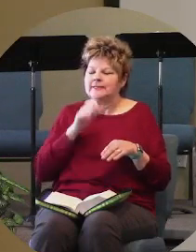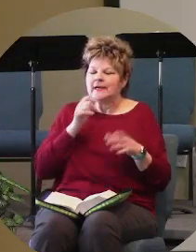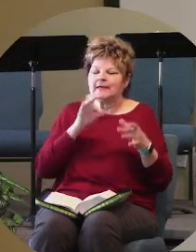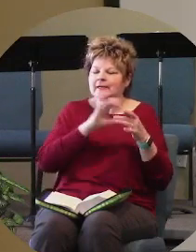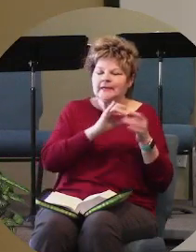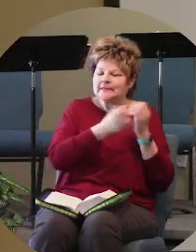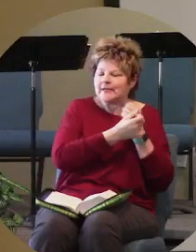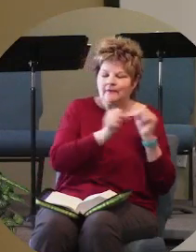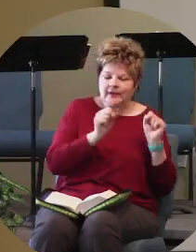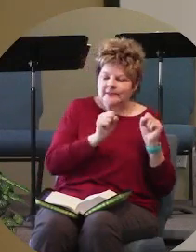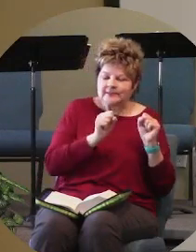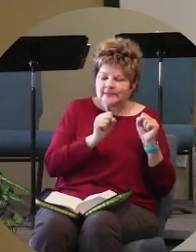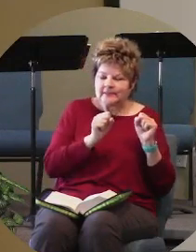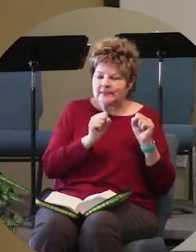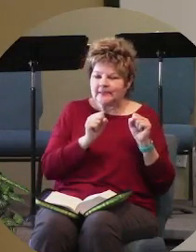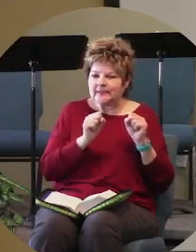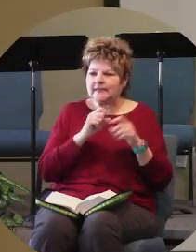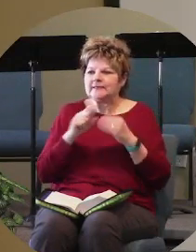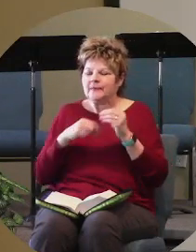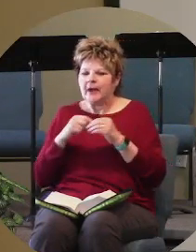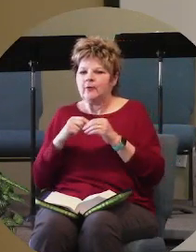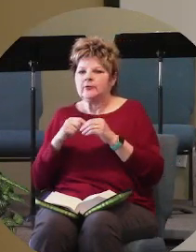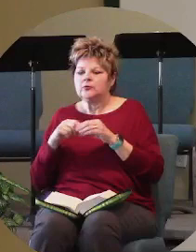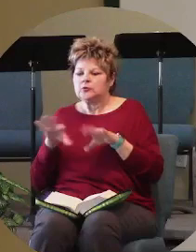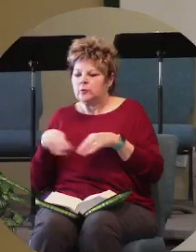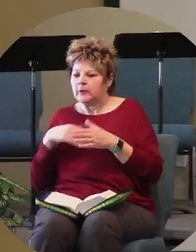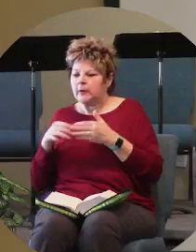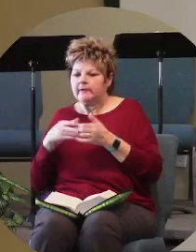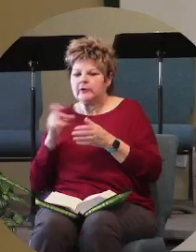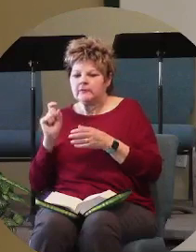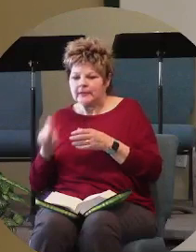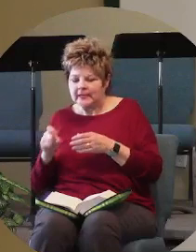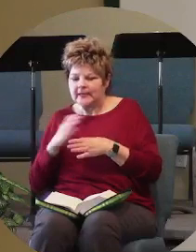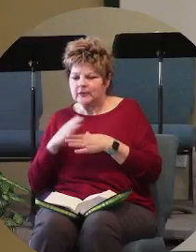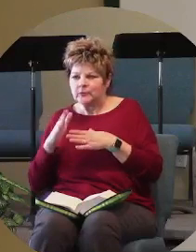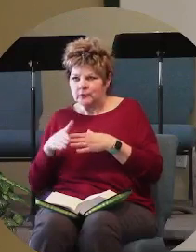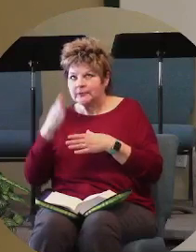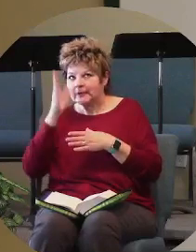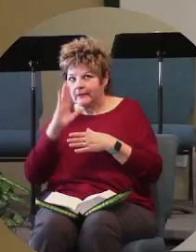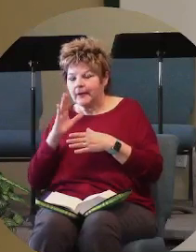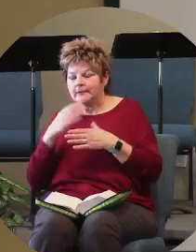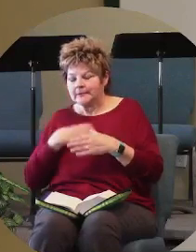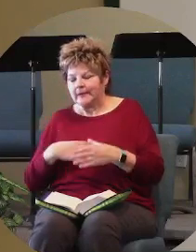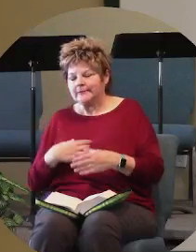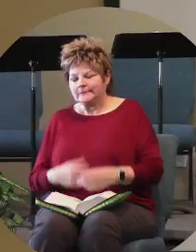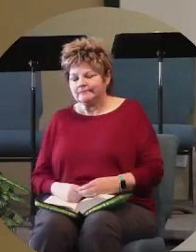It has to do with putting in what is necessary to get the results that God desires.